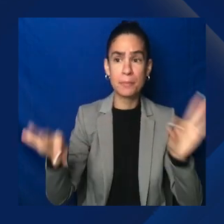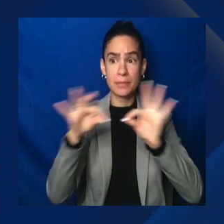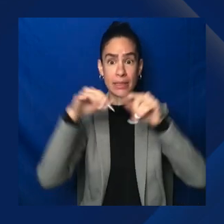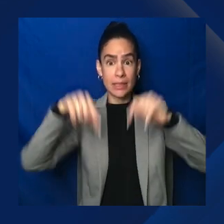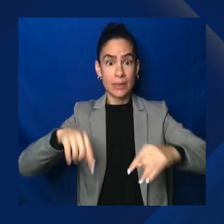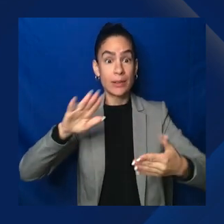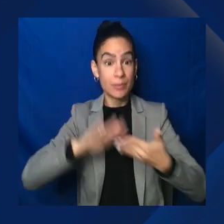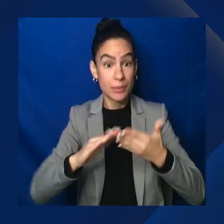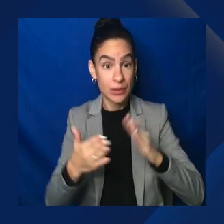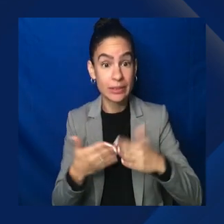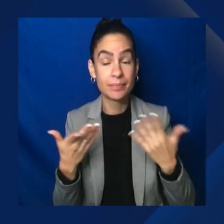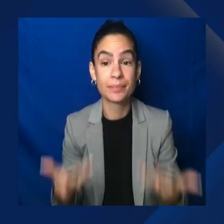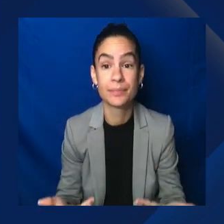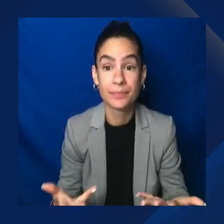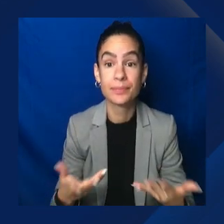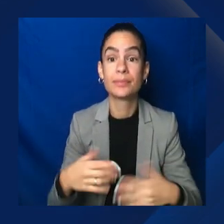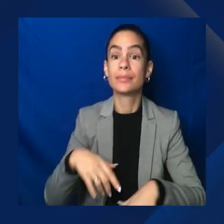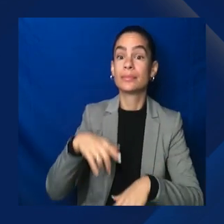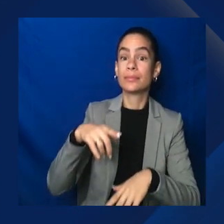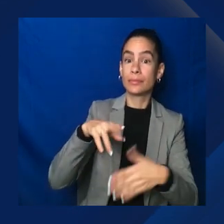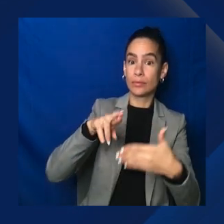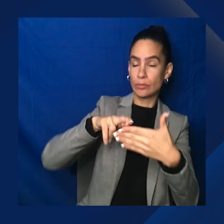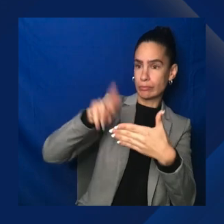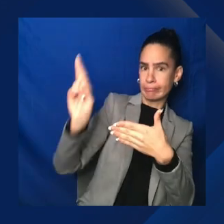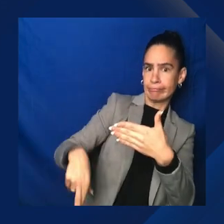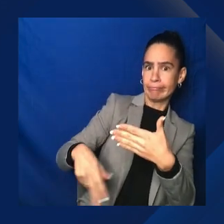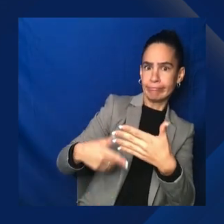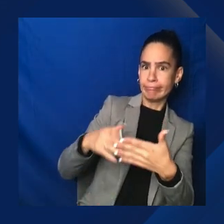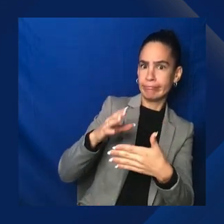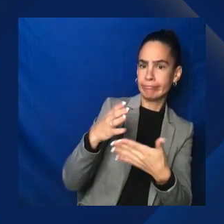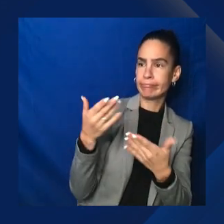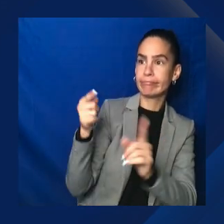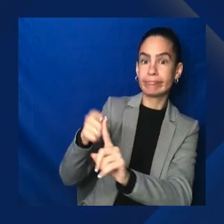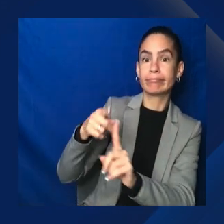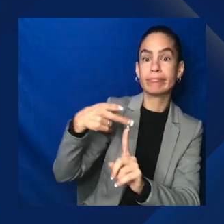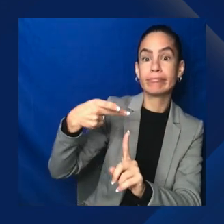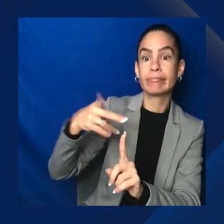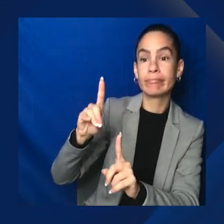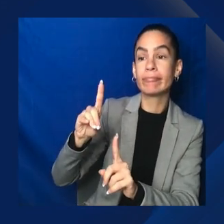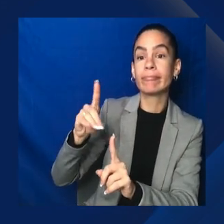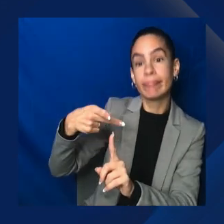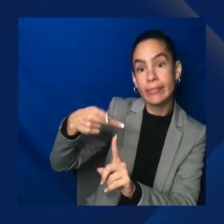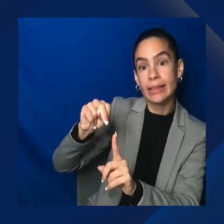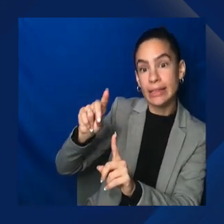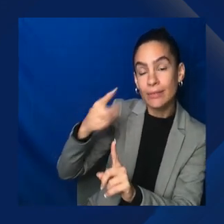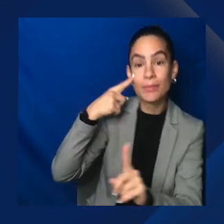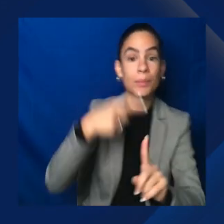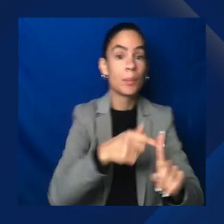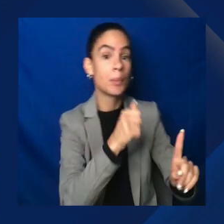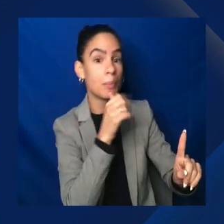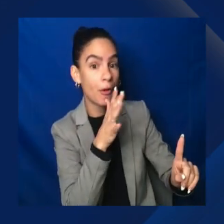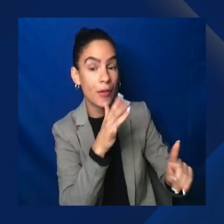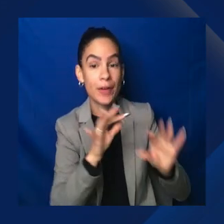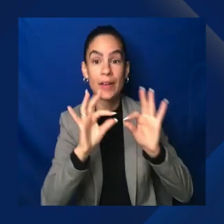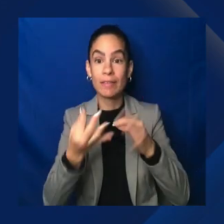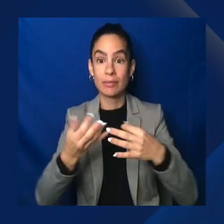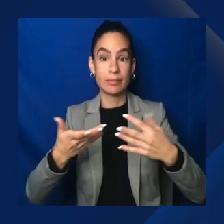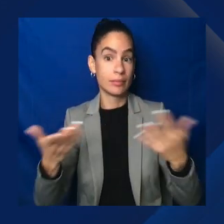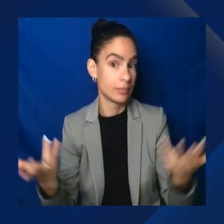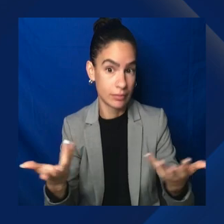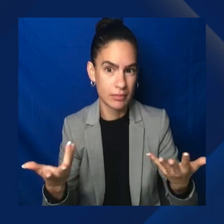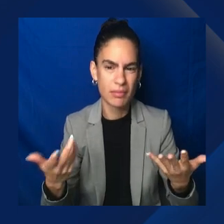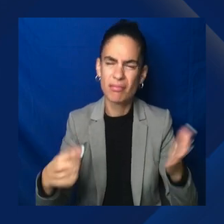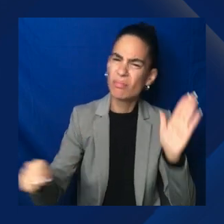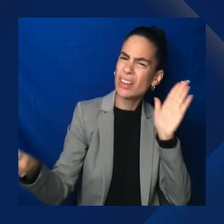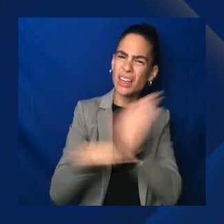consequences of perinatal depression for mothers and their families necessitates the need to identify those